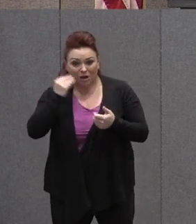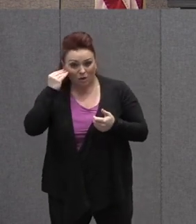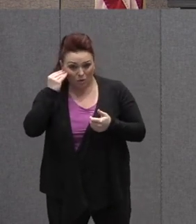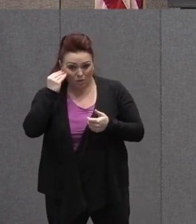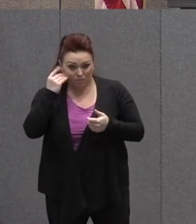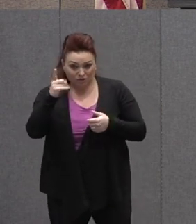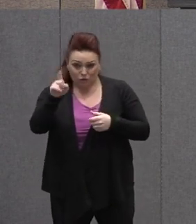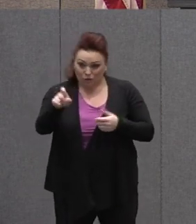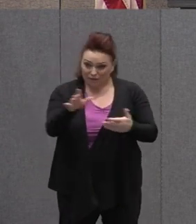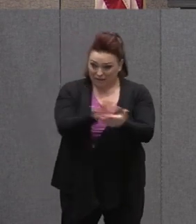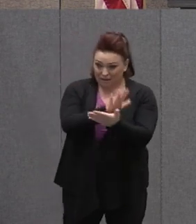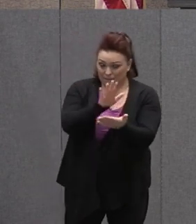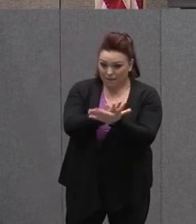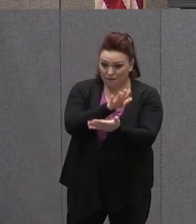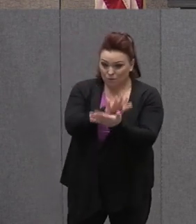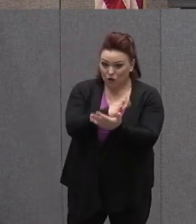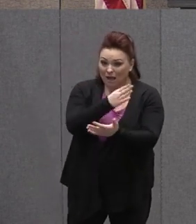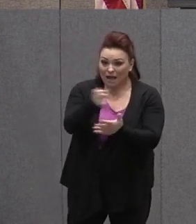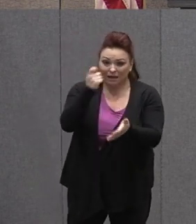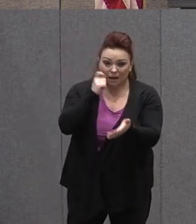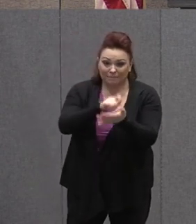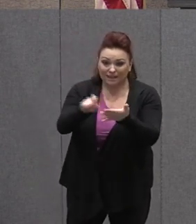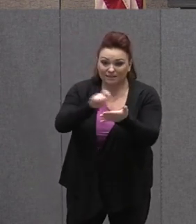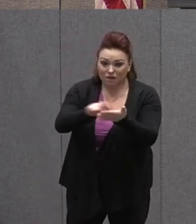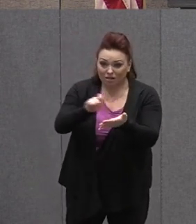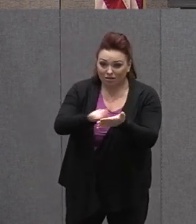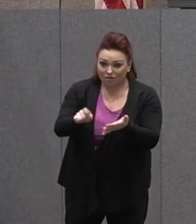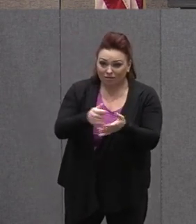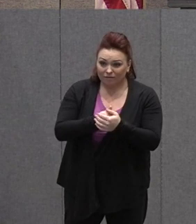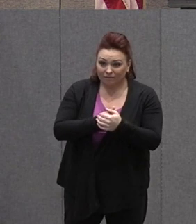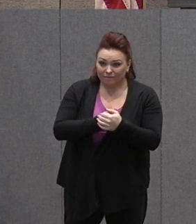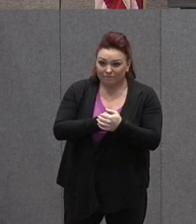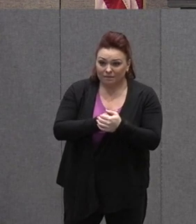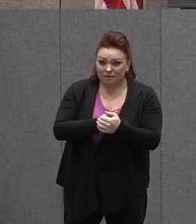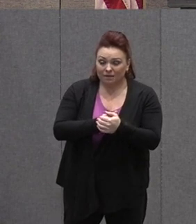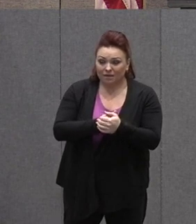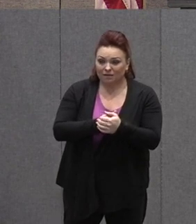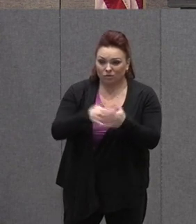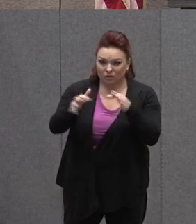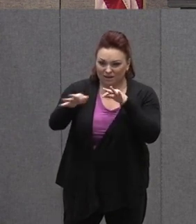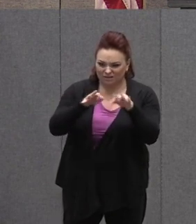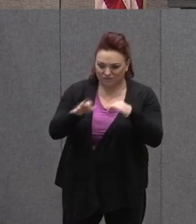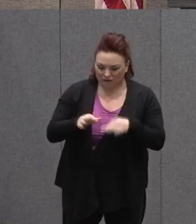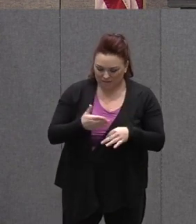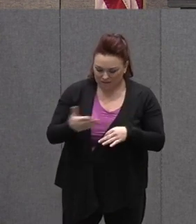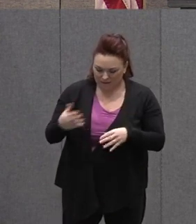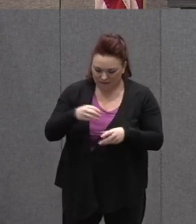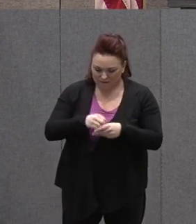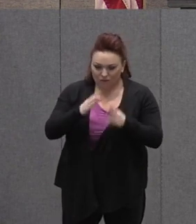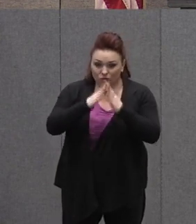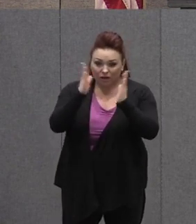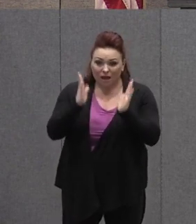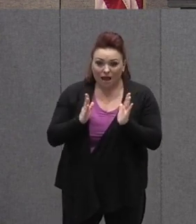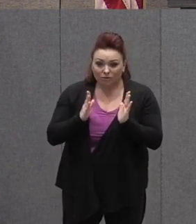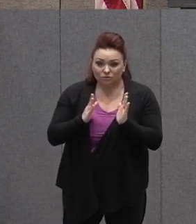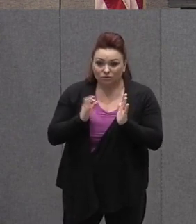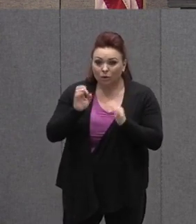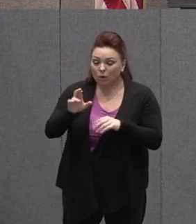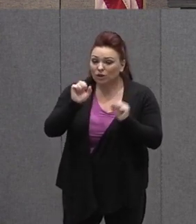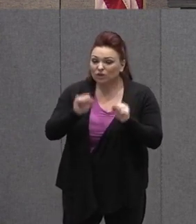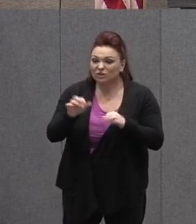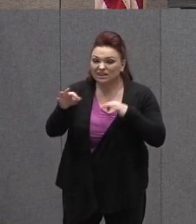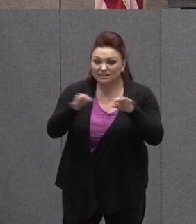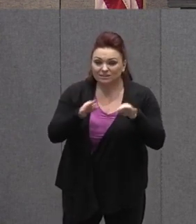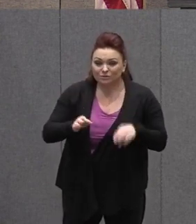need is a piece of paper and a pencil. You can define things in your house, or you